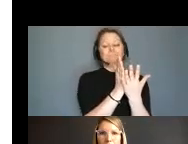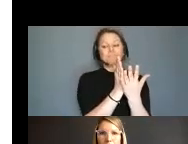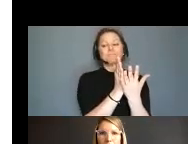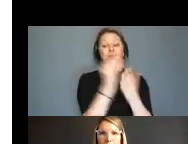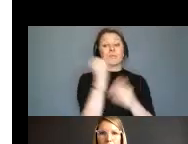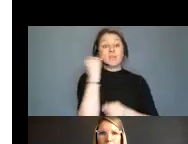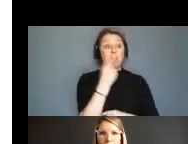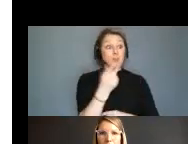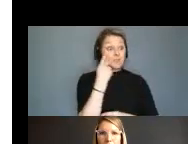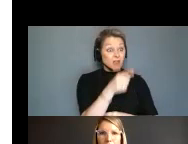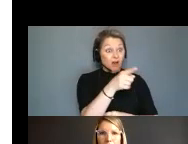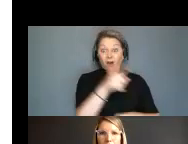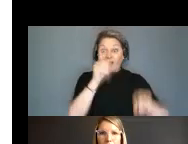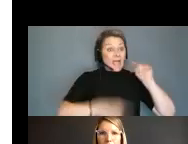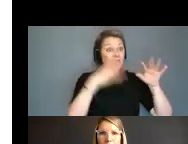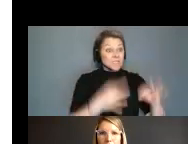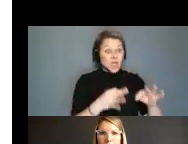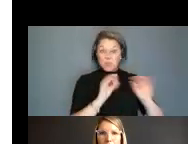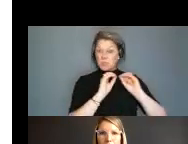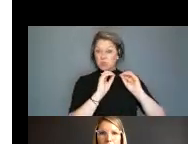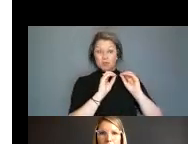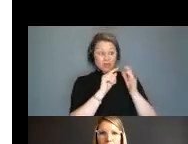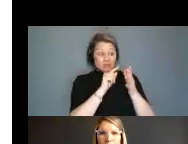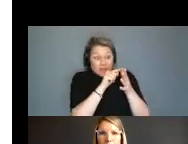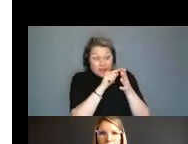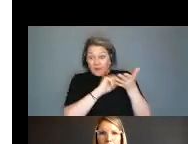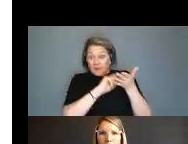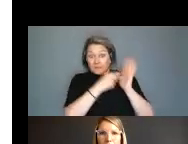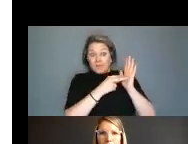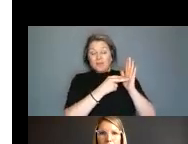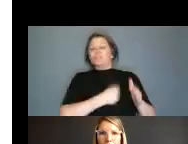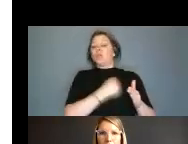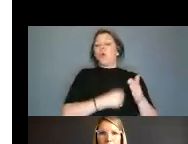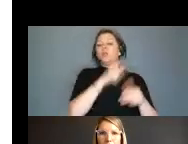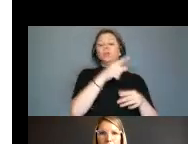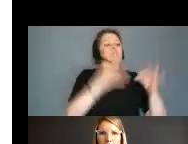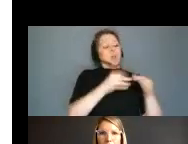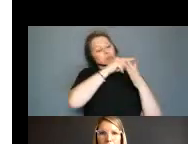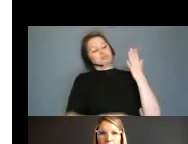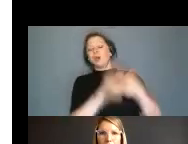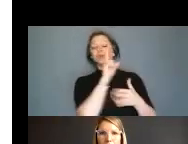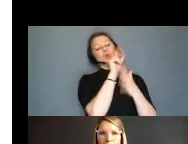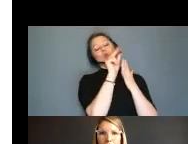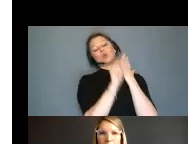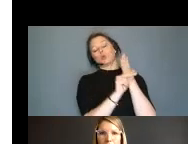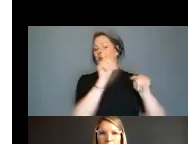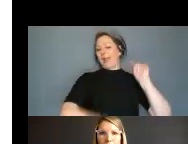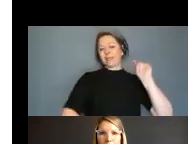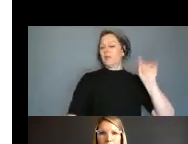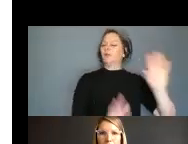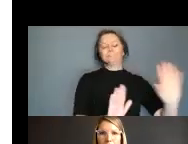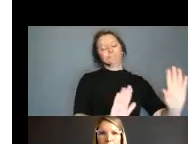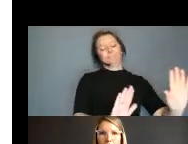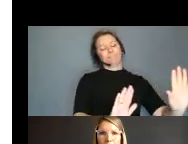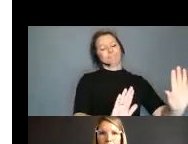sign of incapacity, then you're out of the game and you don't make decisions anymore. So that's been an education for all